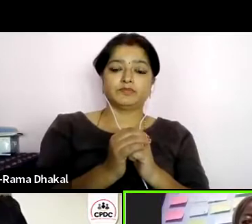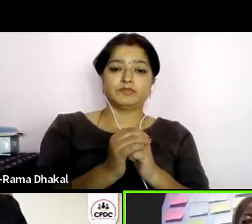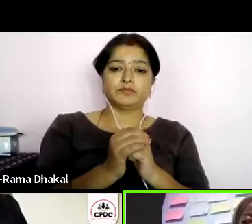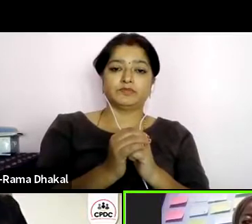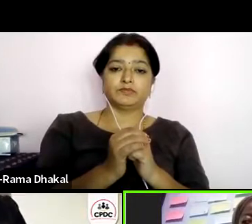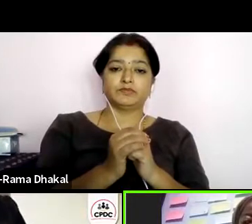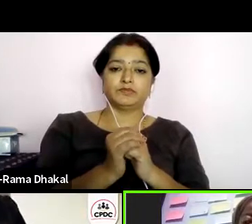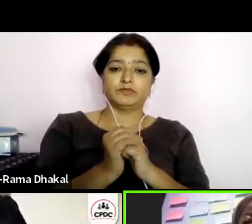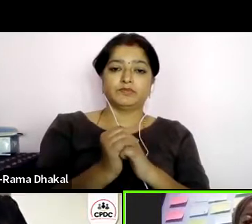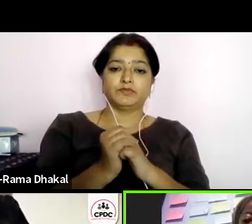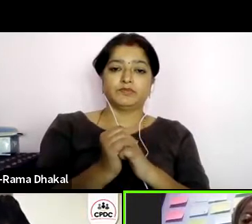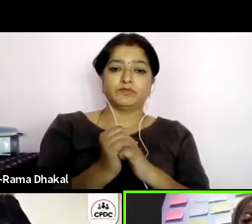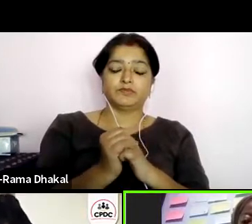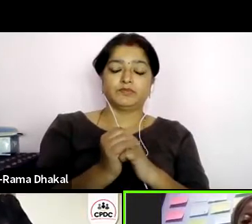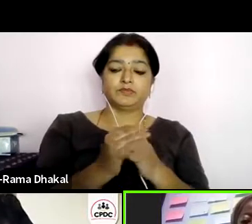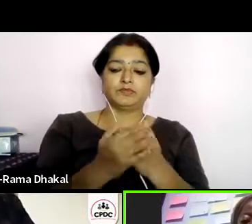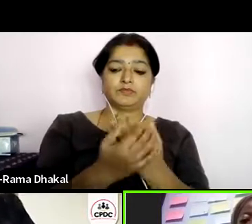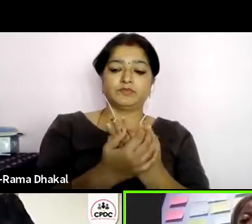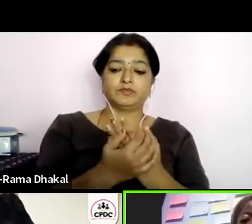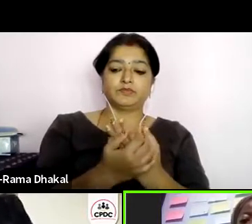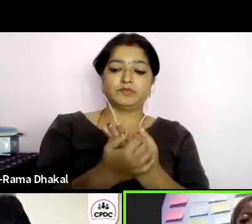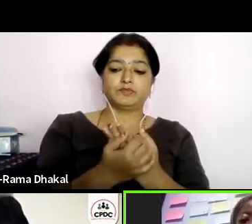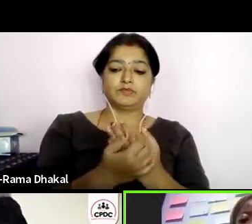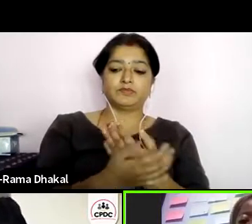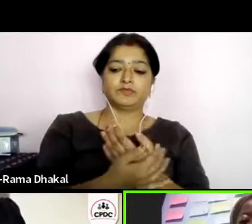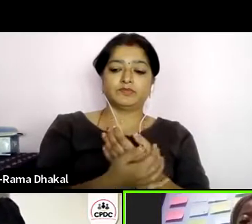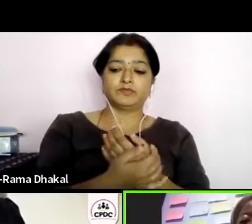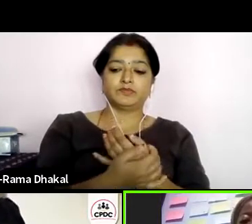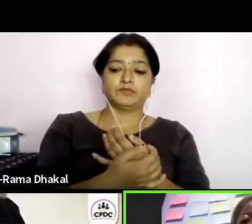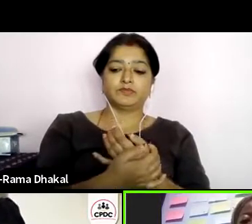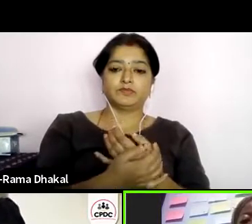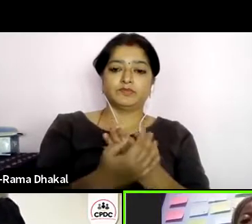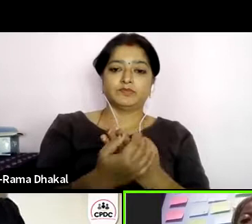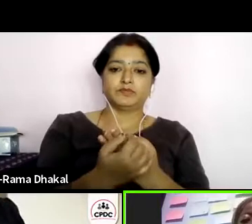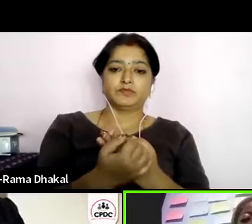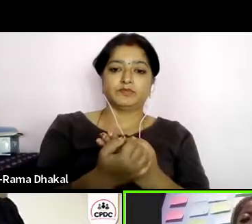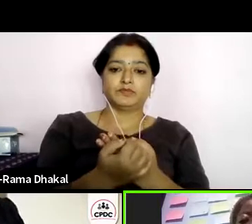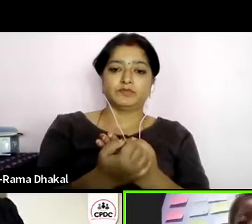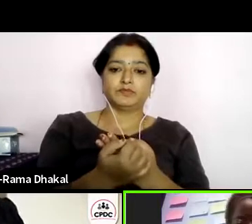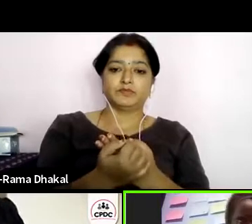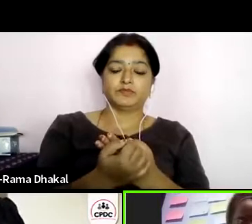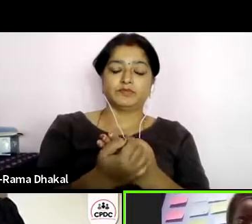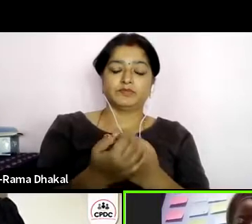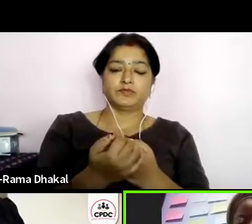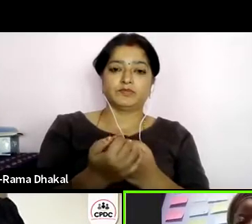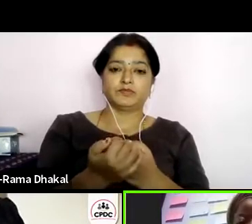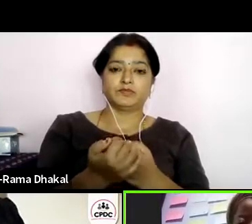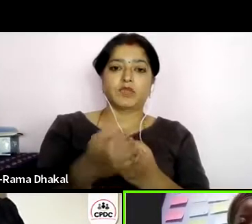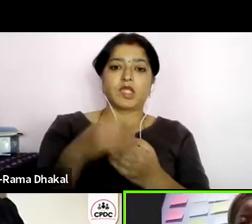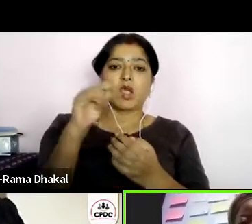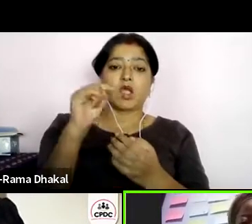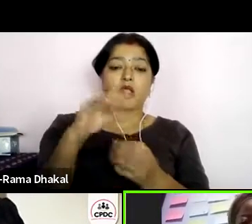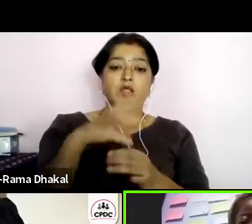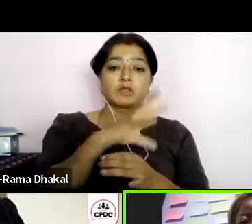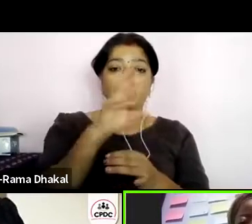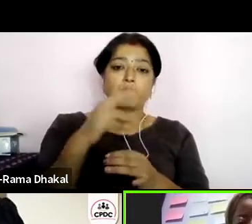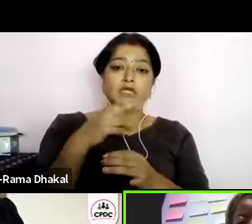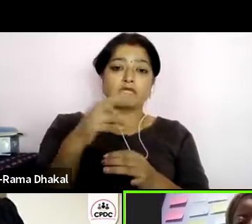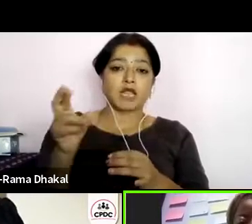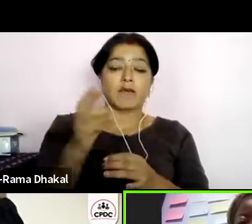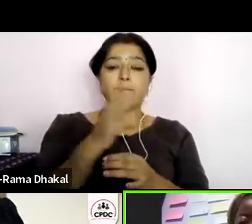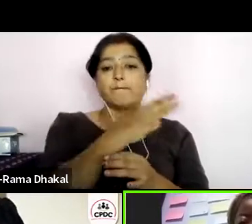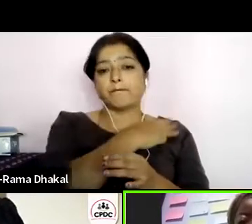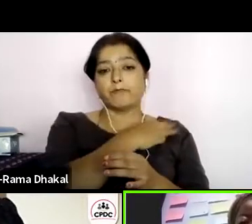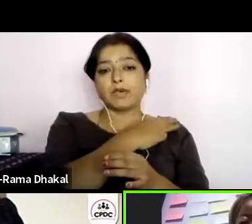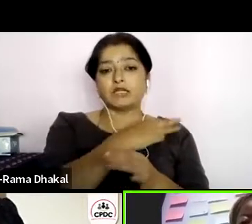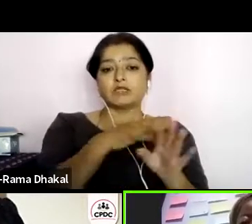that the eyes of the country are open or the eyes of the society are open to leave these people who have been managing and